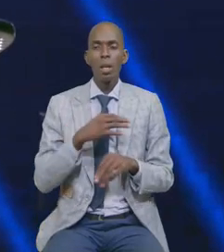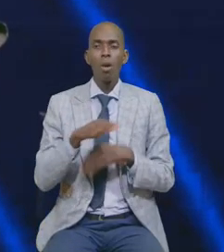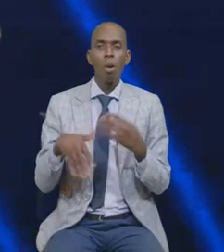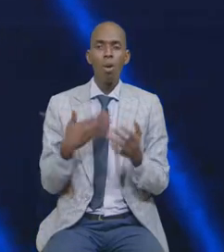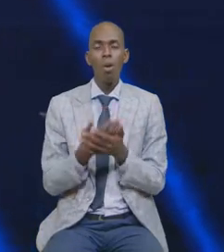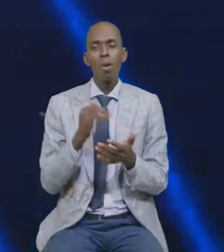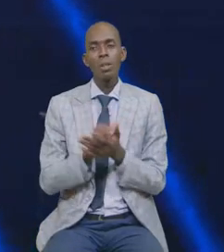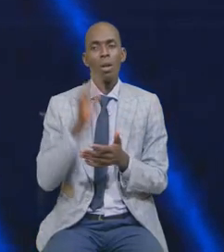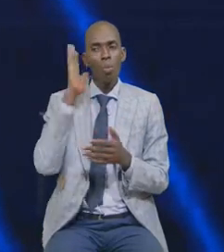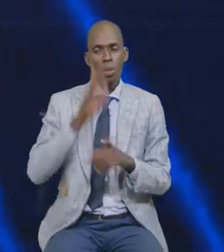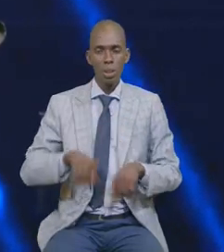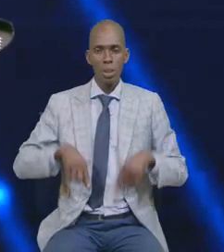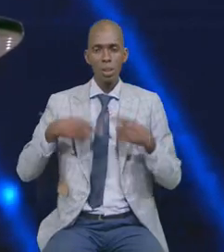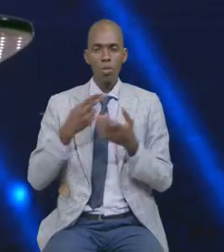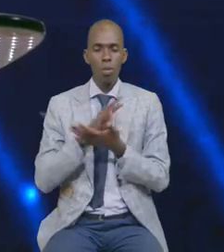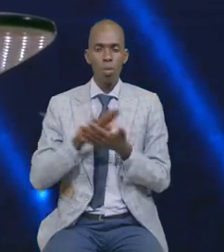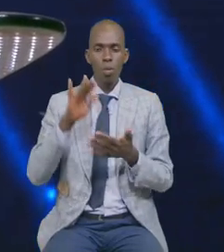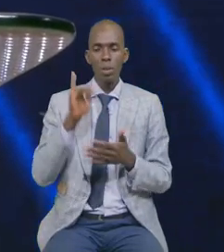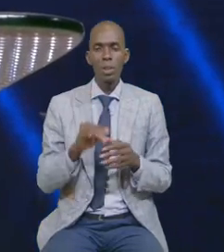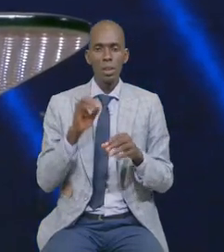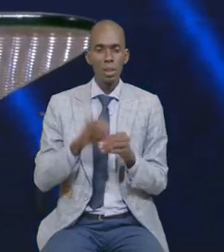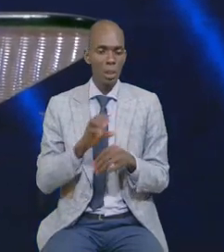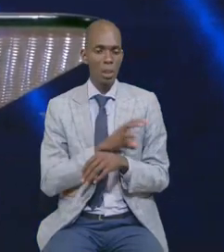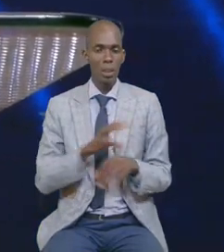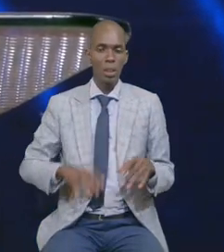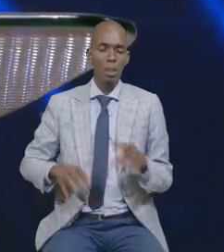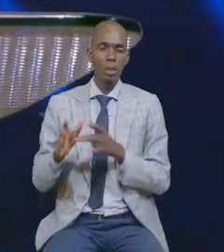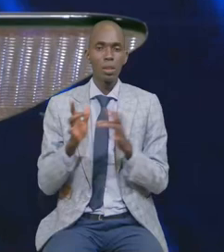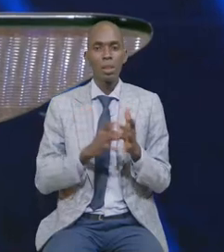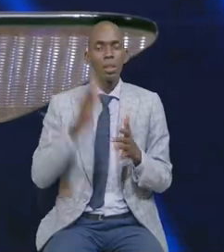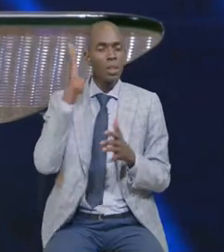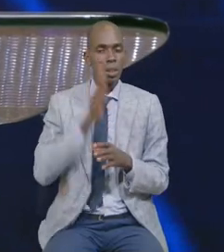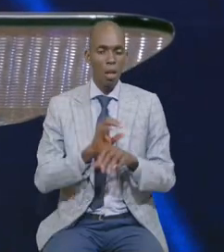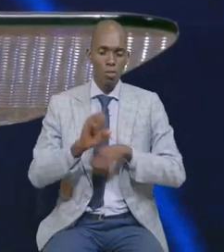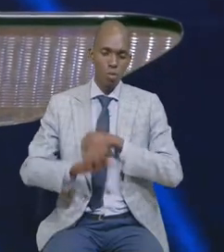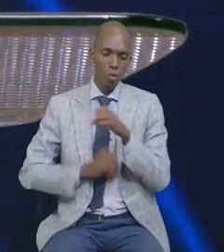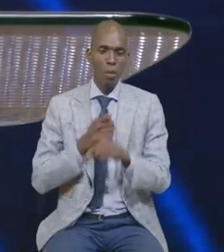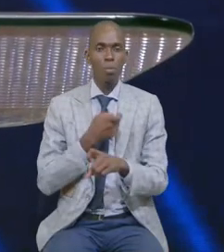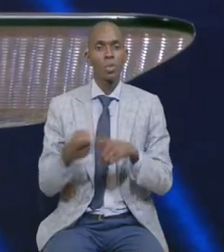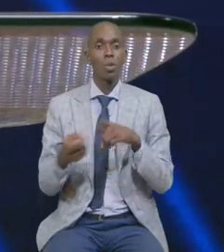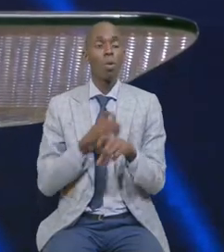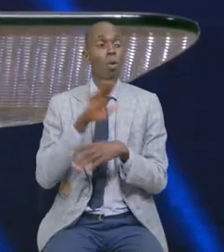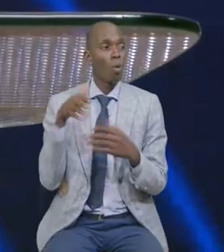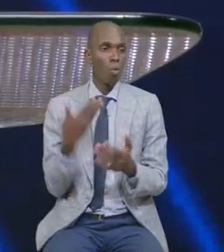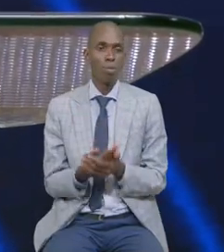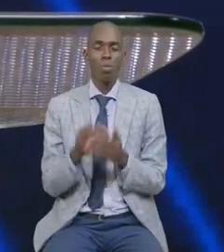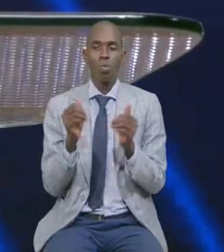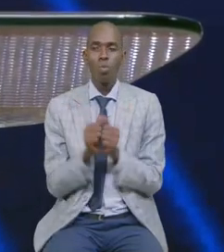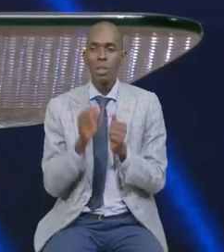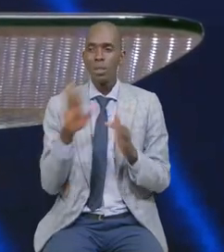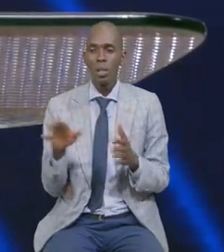will live godly in Christ Jesus shall suffer persecution, all